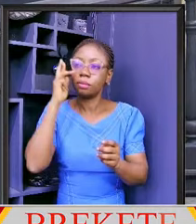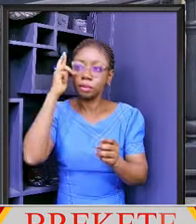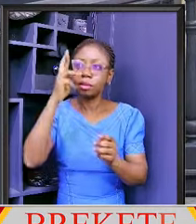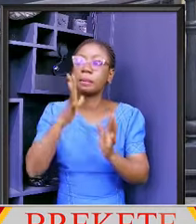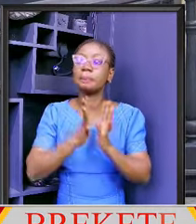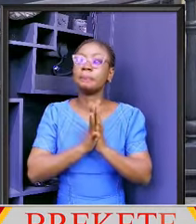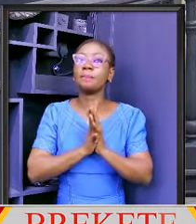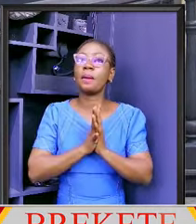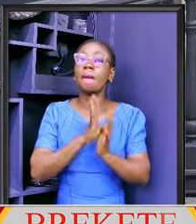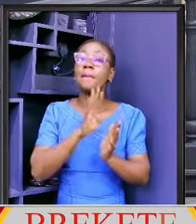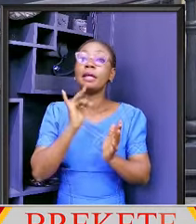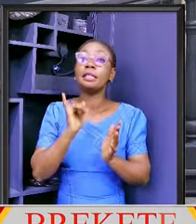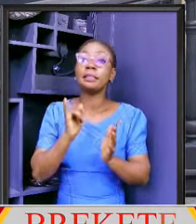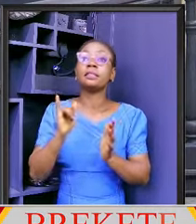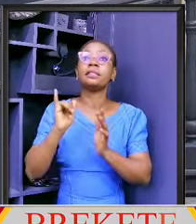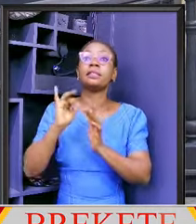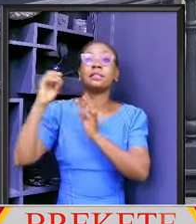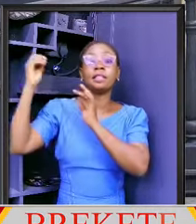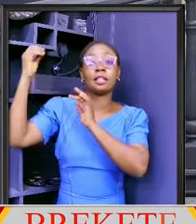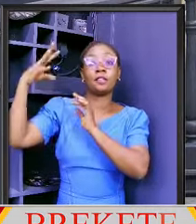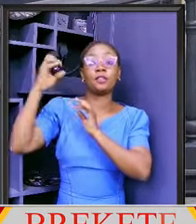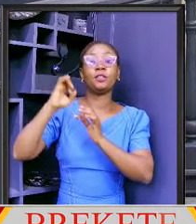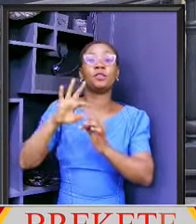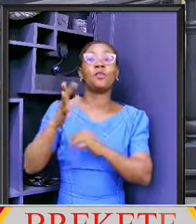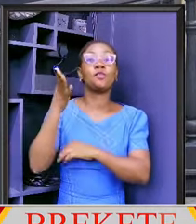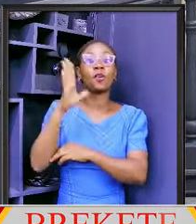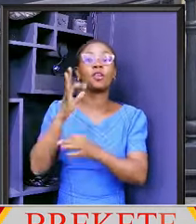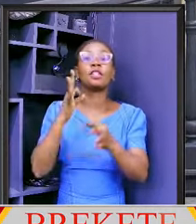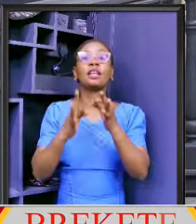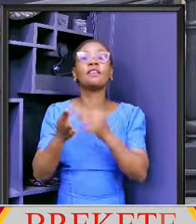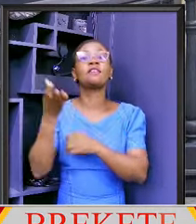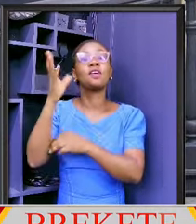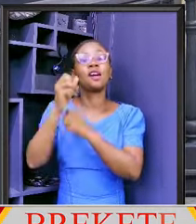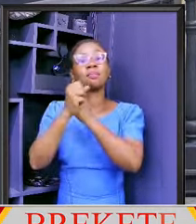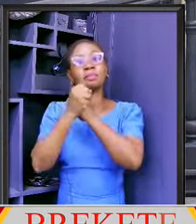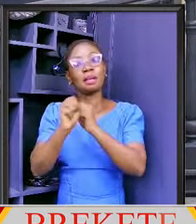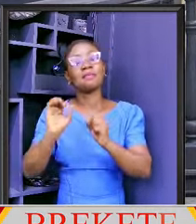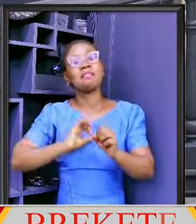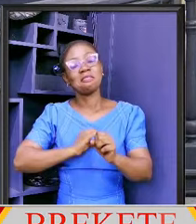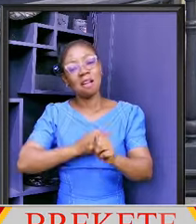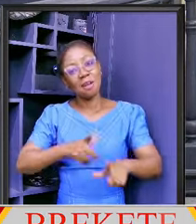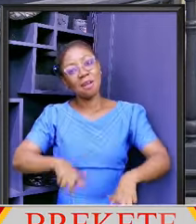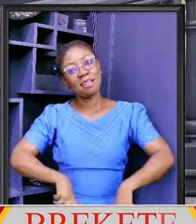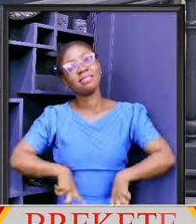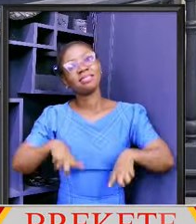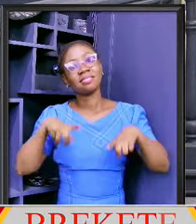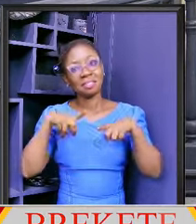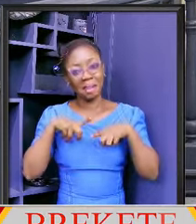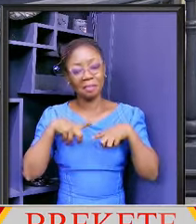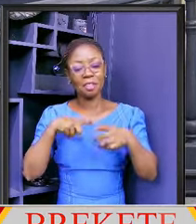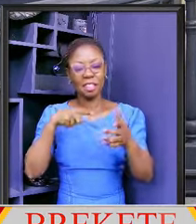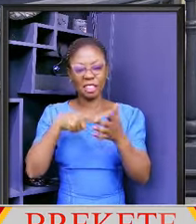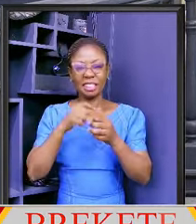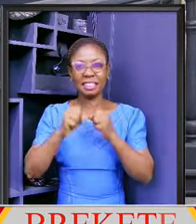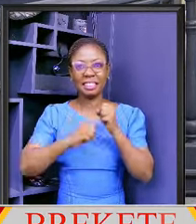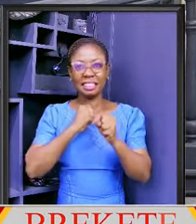Sir, ordinary. By the grace of God Almighty, if God spares our lives, yes, sir. This year's Christmas,